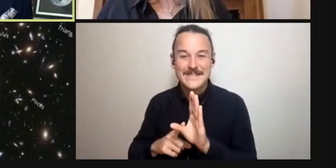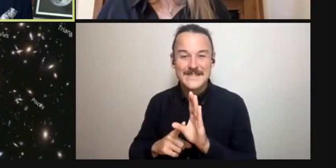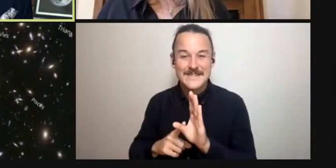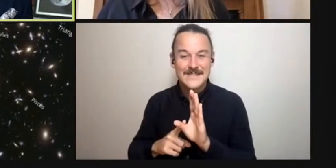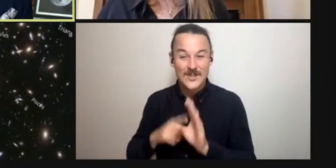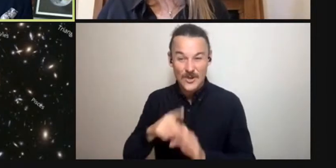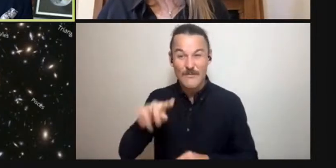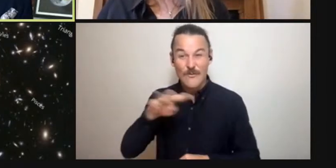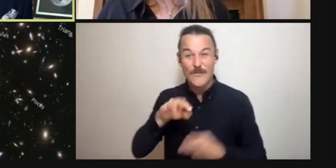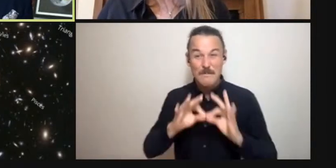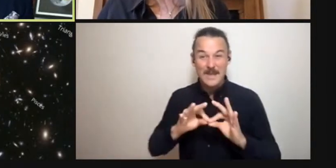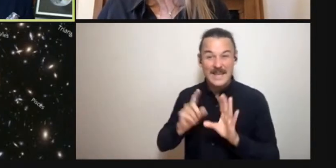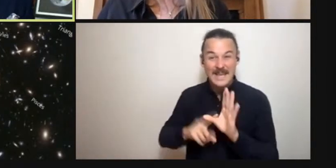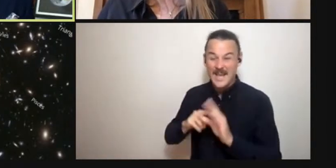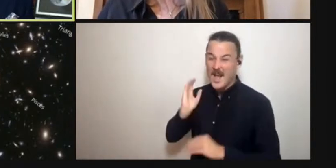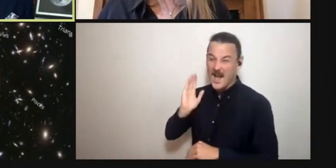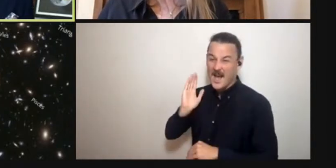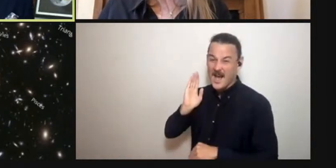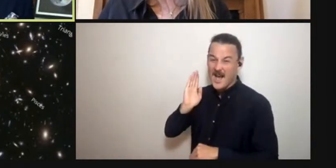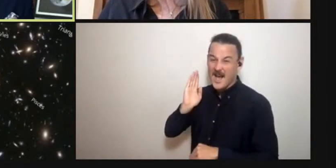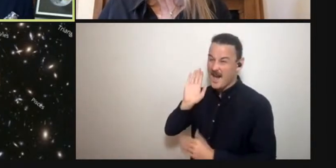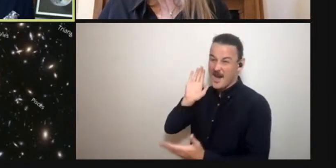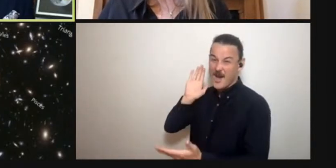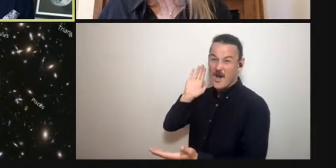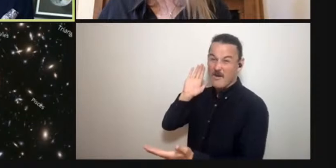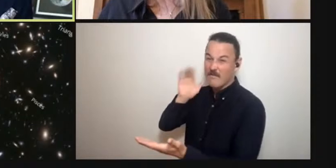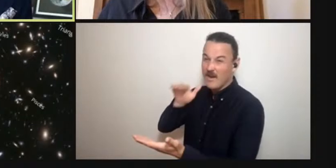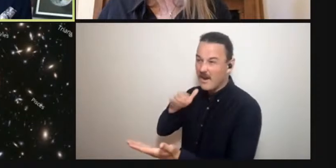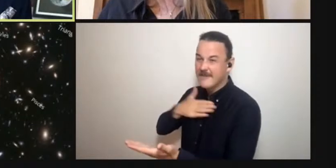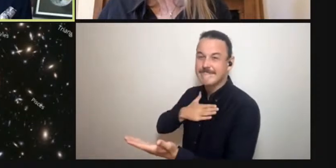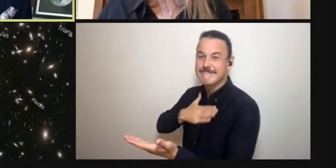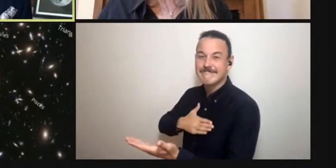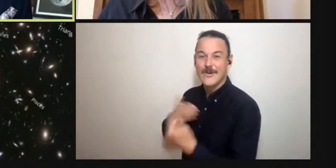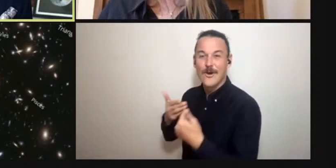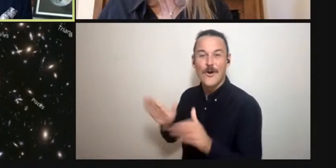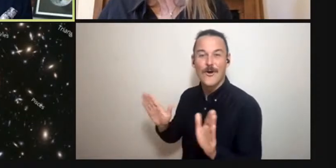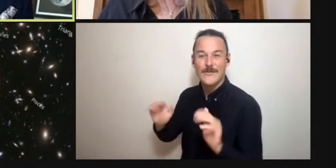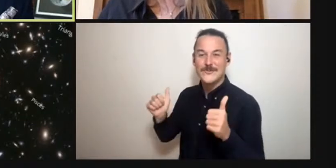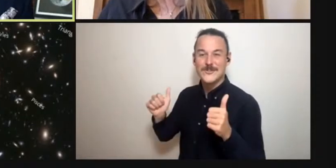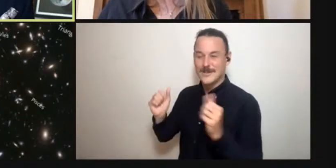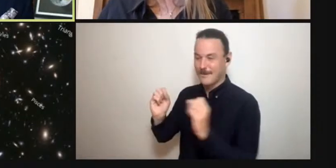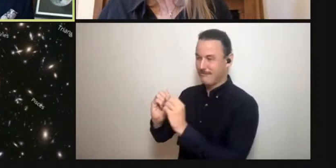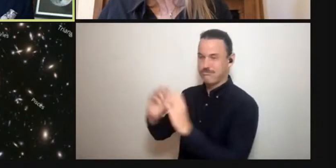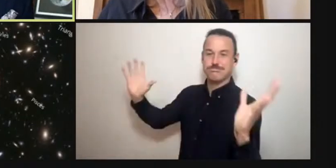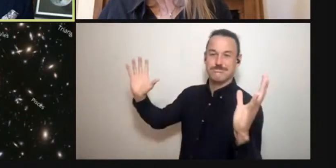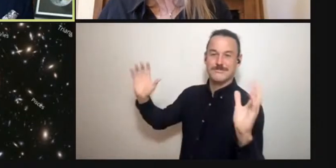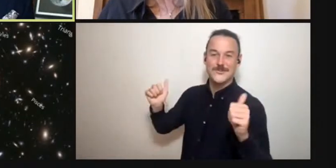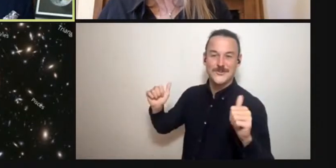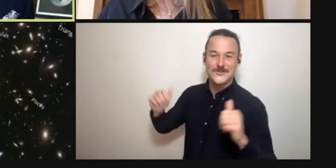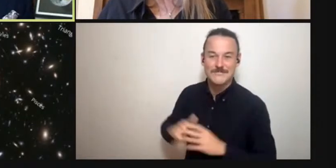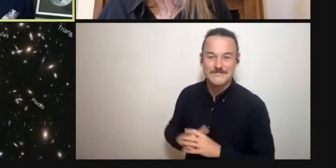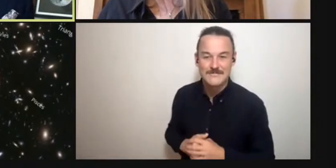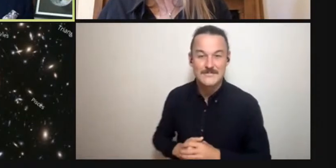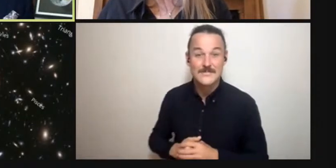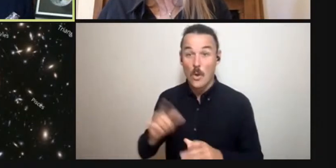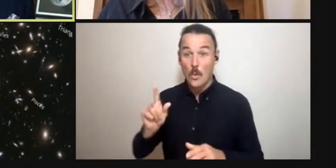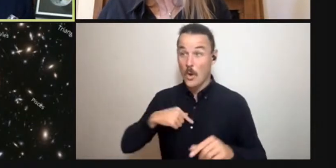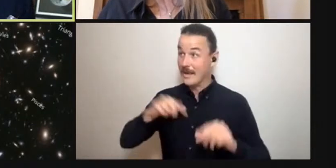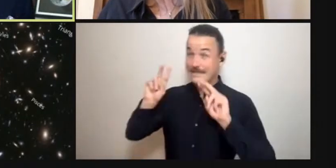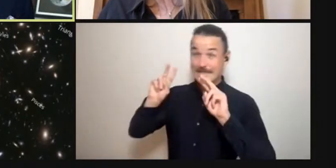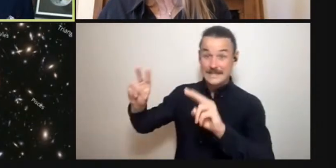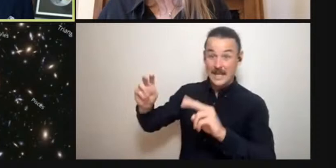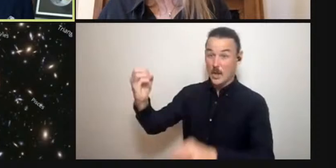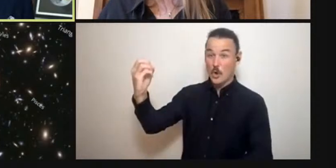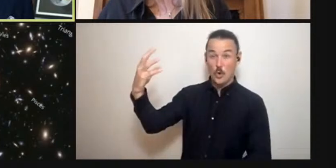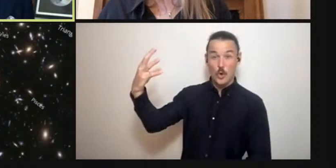itself that formed it has since exploded. So what we're seeing is the light echo, what used to be there